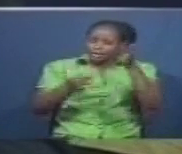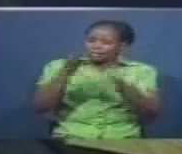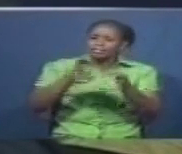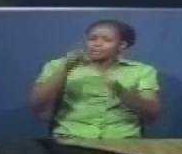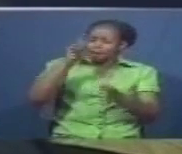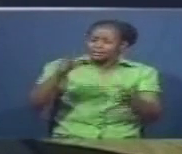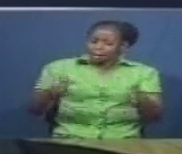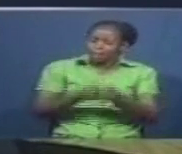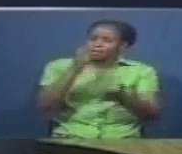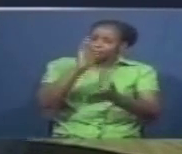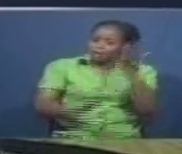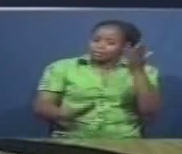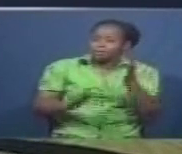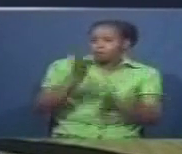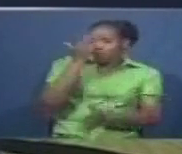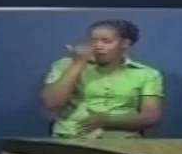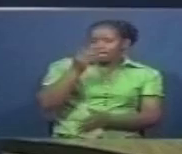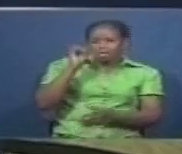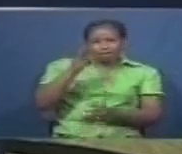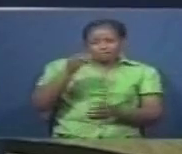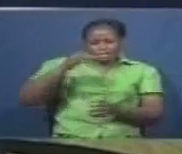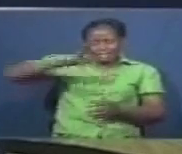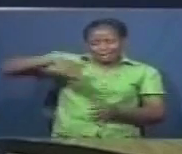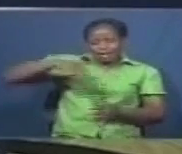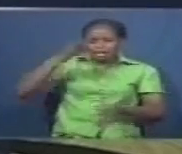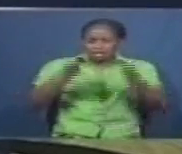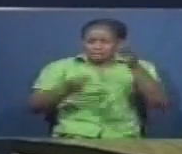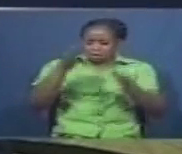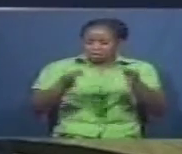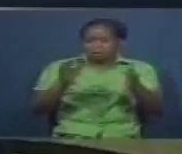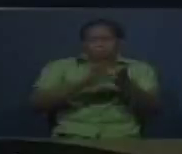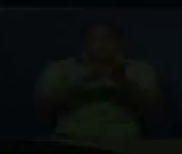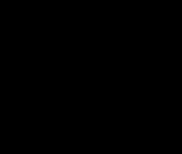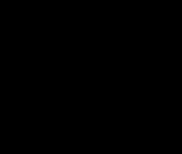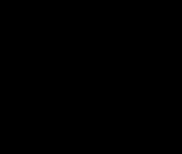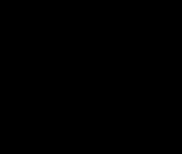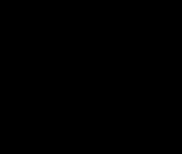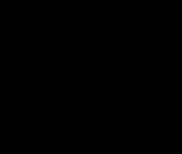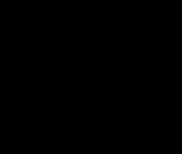as justice delayed is justice denied.